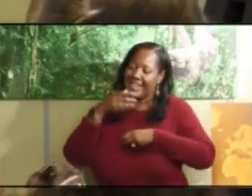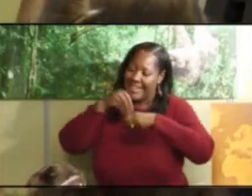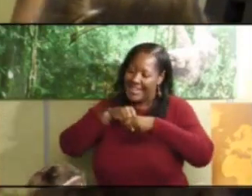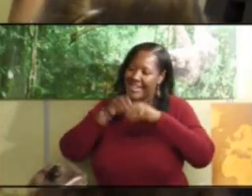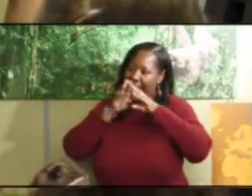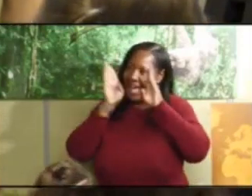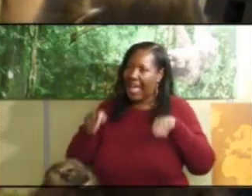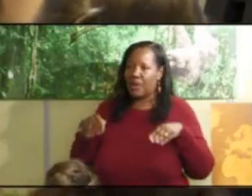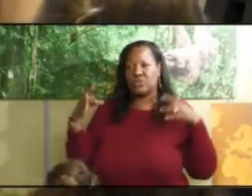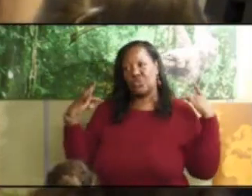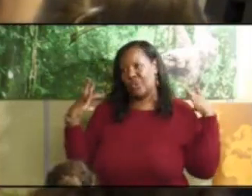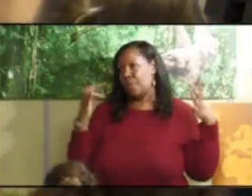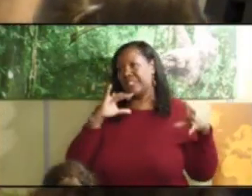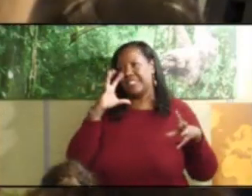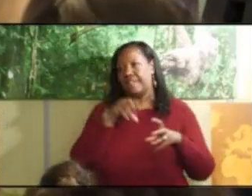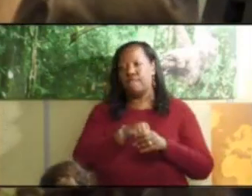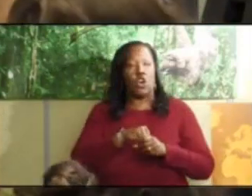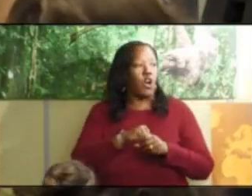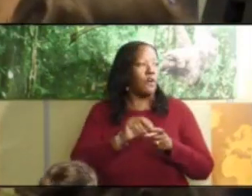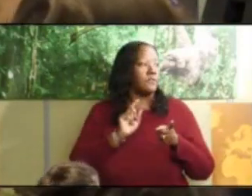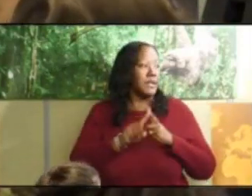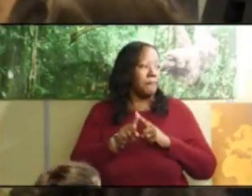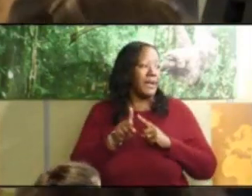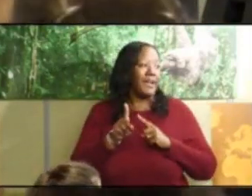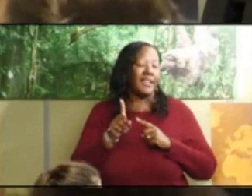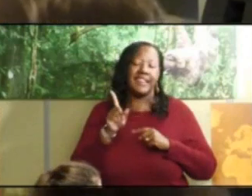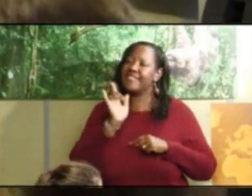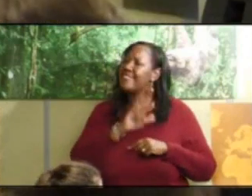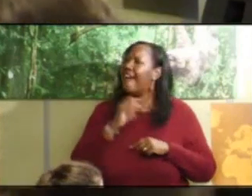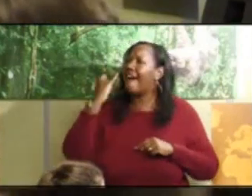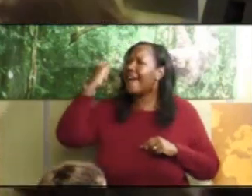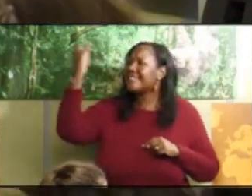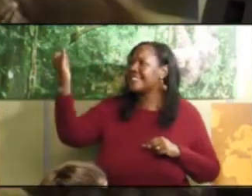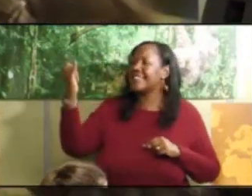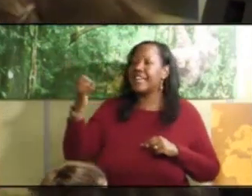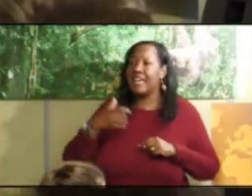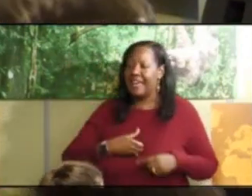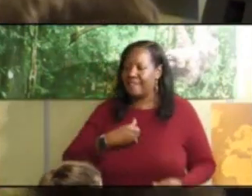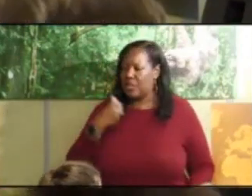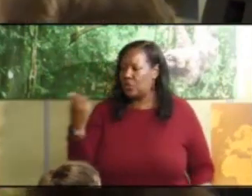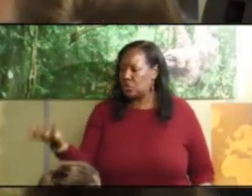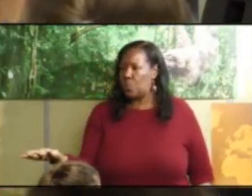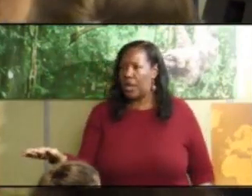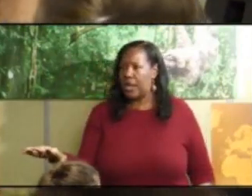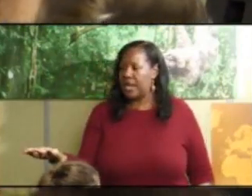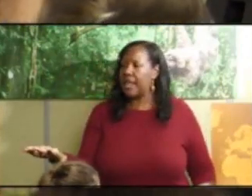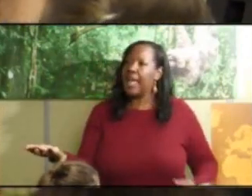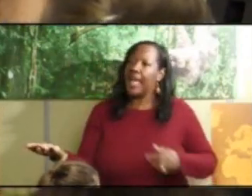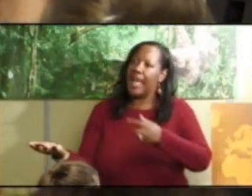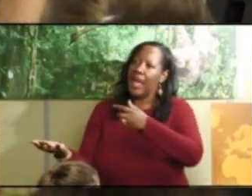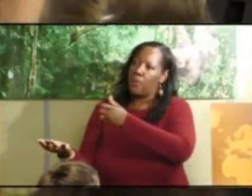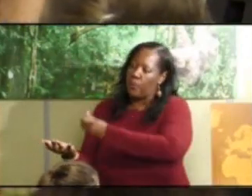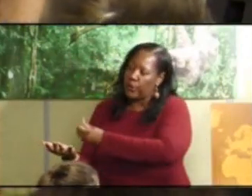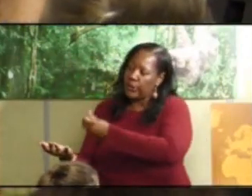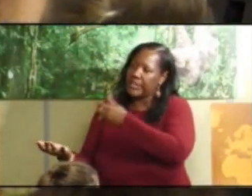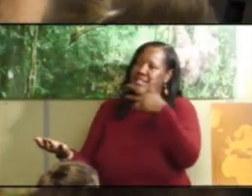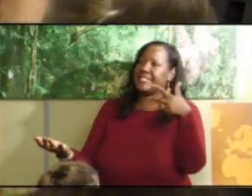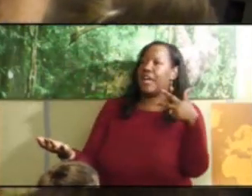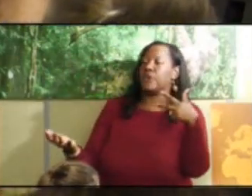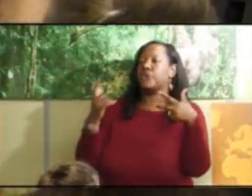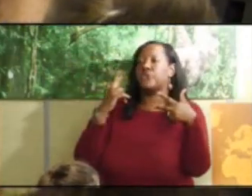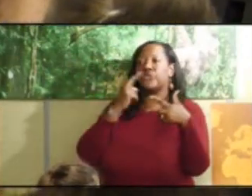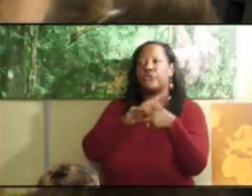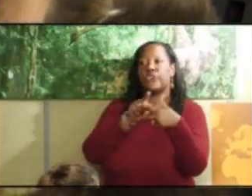involved. But I really love that idea of here is one object, and we're going to tell you what 3 different people think about